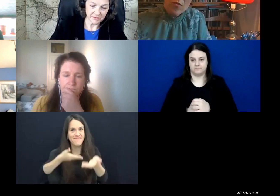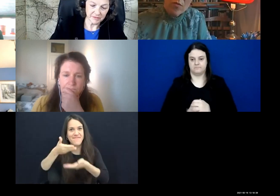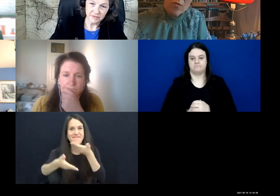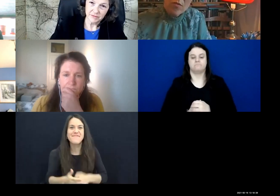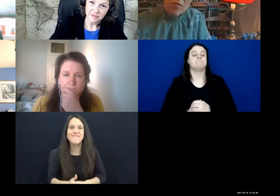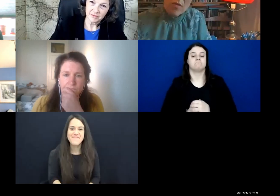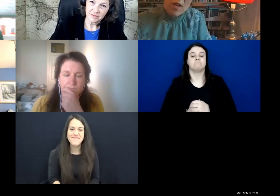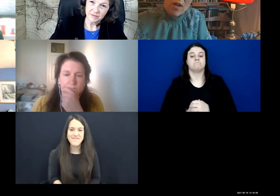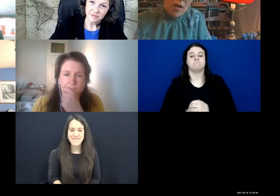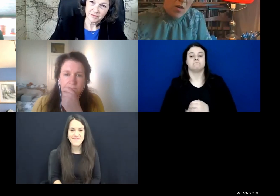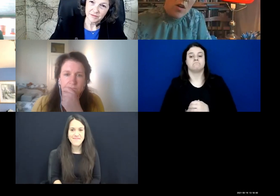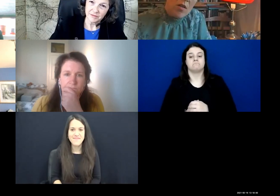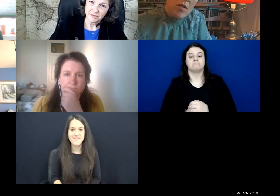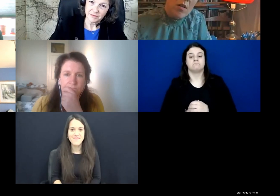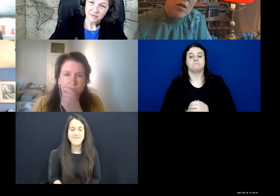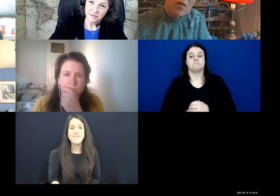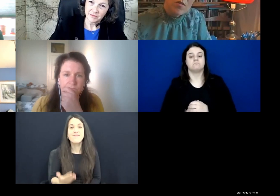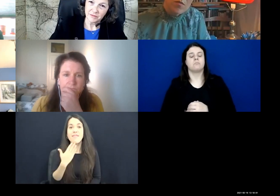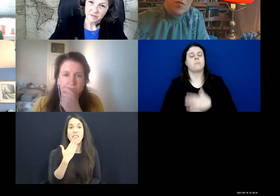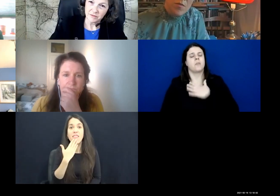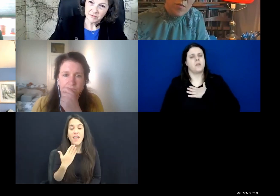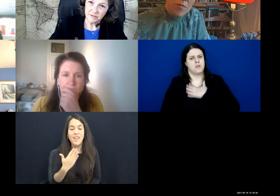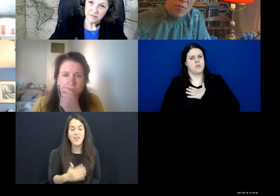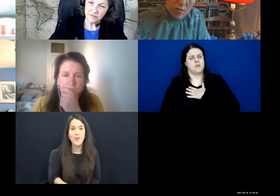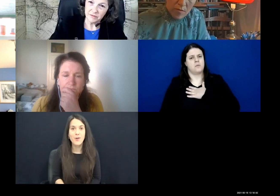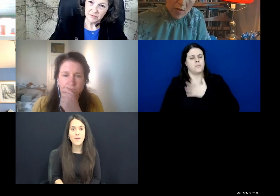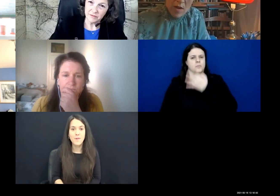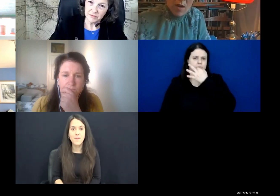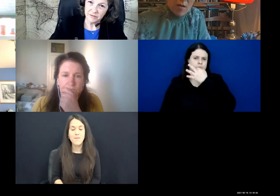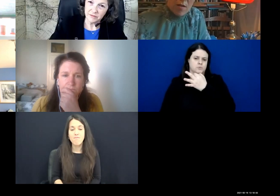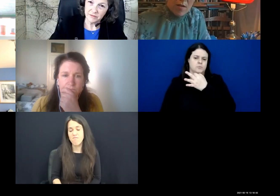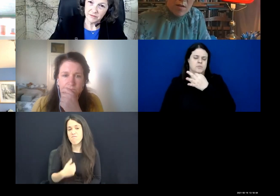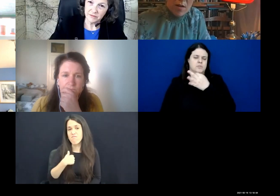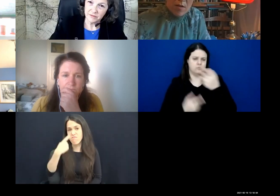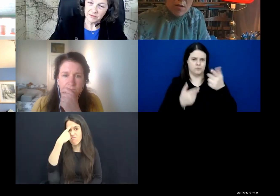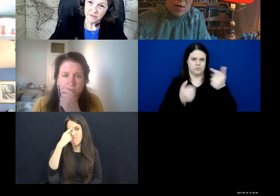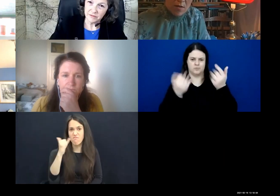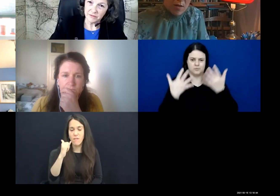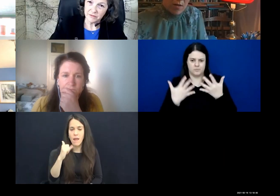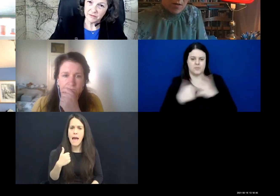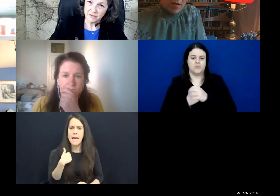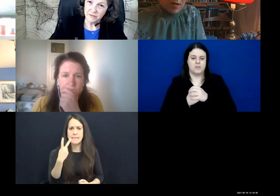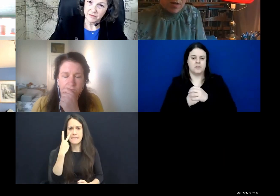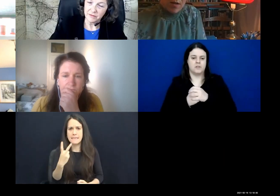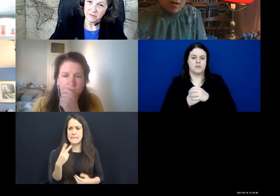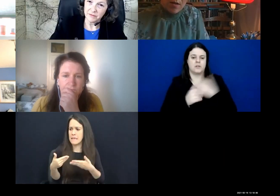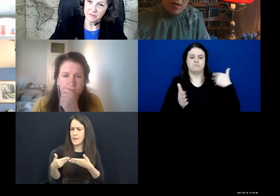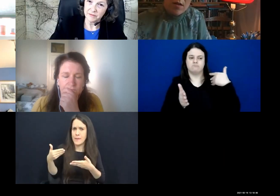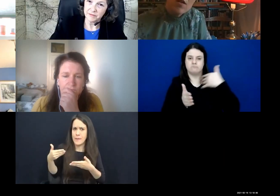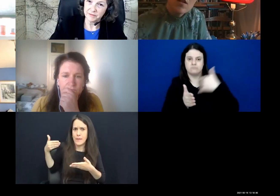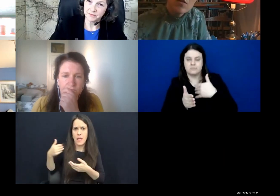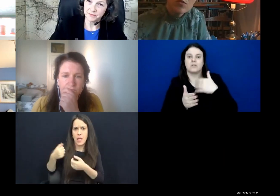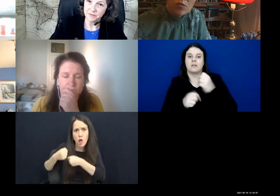Thanks, Sarah. Yeah, I mean, I think that, you know, as you say, I've detected also recently, in recent